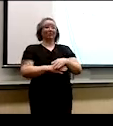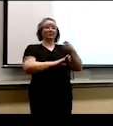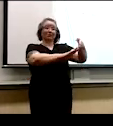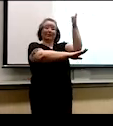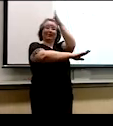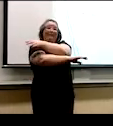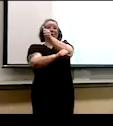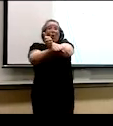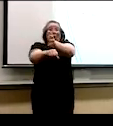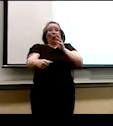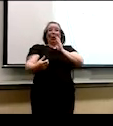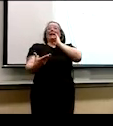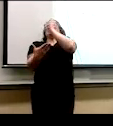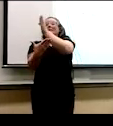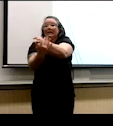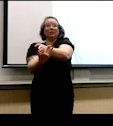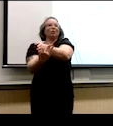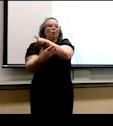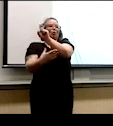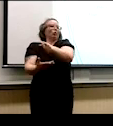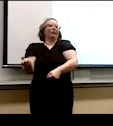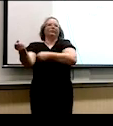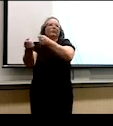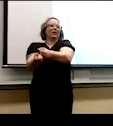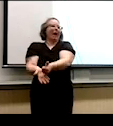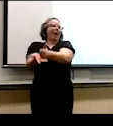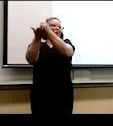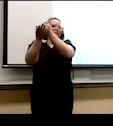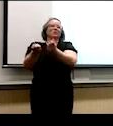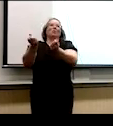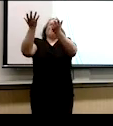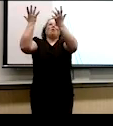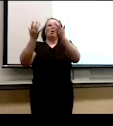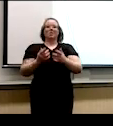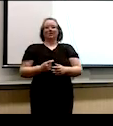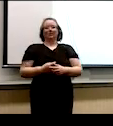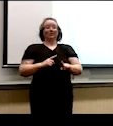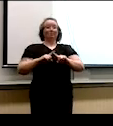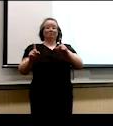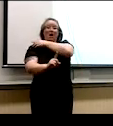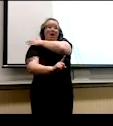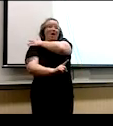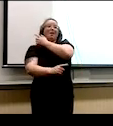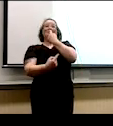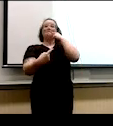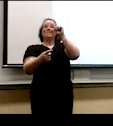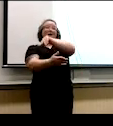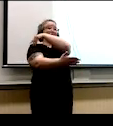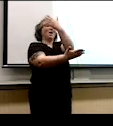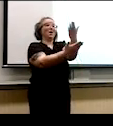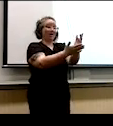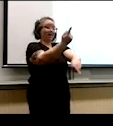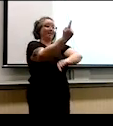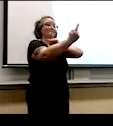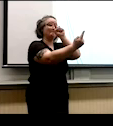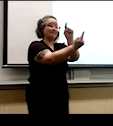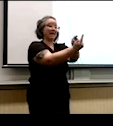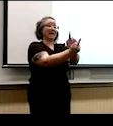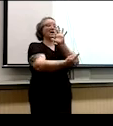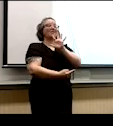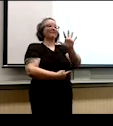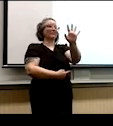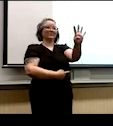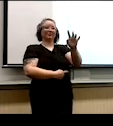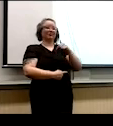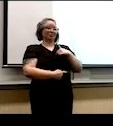not offer anything to slow the progression, anything. So I just find that incredibly sad. Oh yeah, I thought it was my error in my slides. Did you